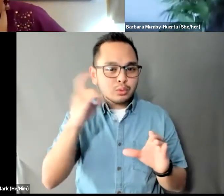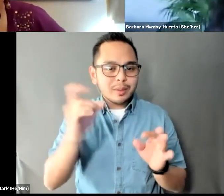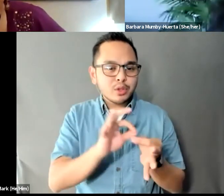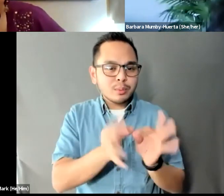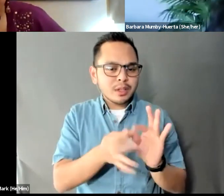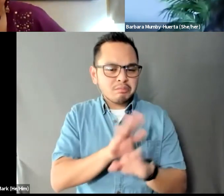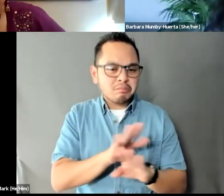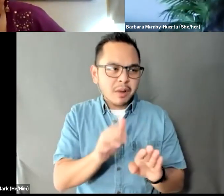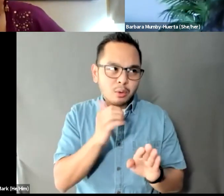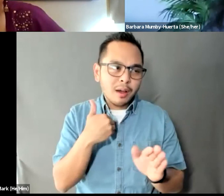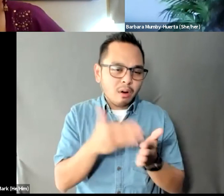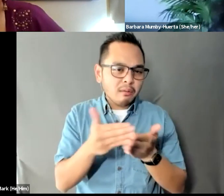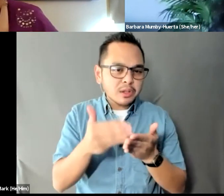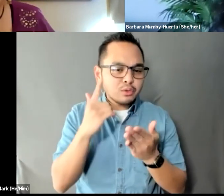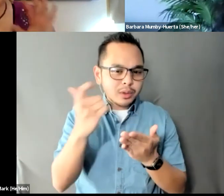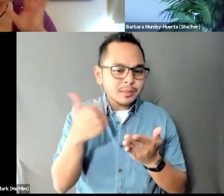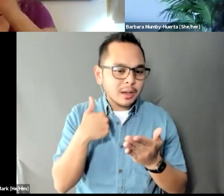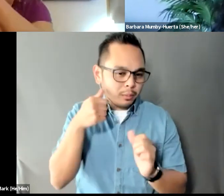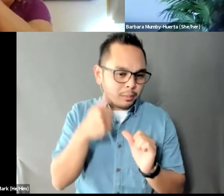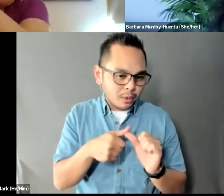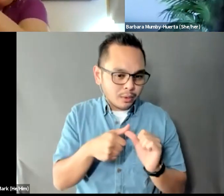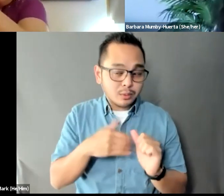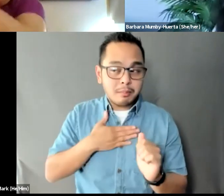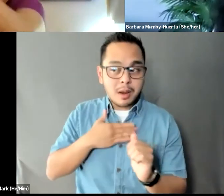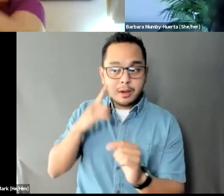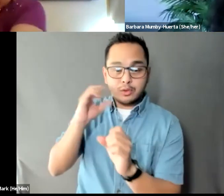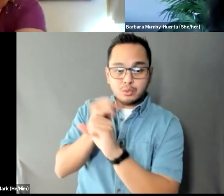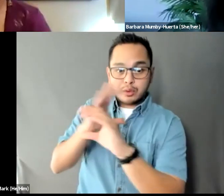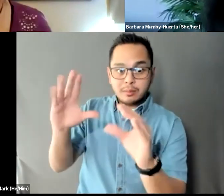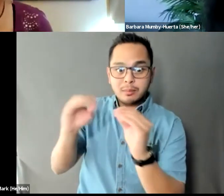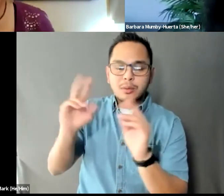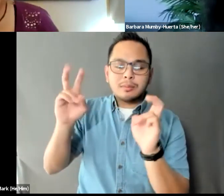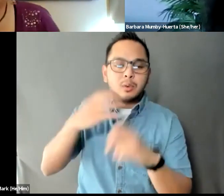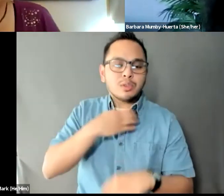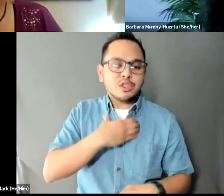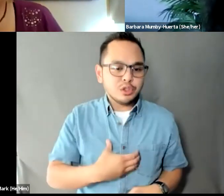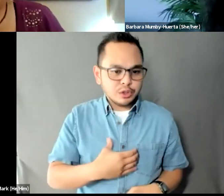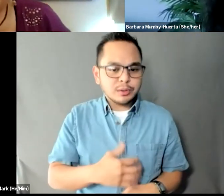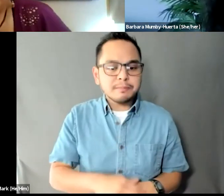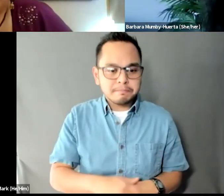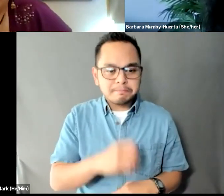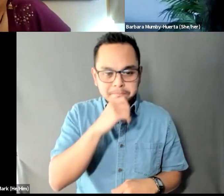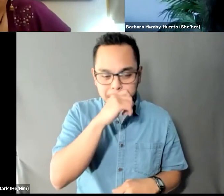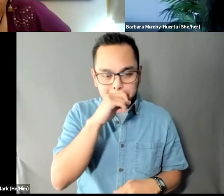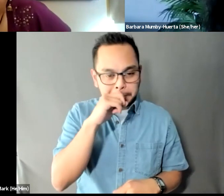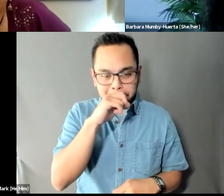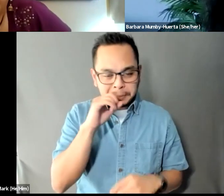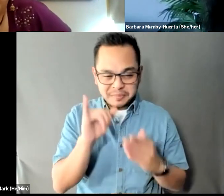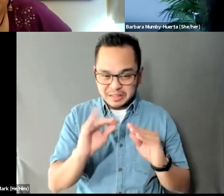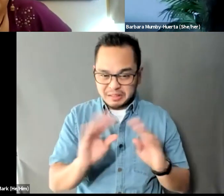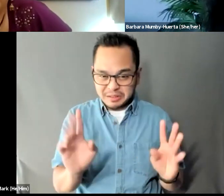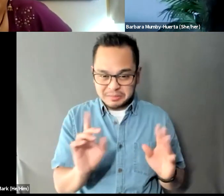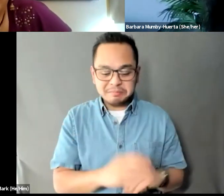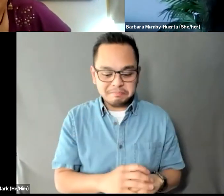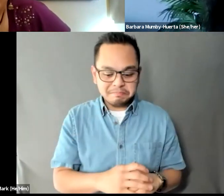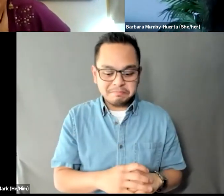a lot of dreams that I remember. So my dreaming is more about wishing. I don't know if that answered